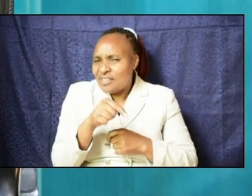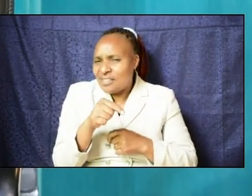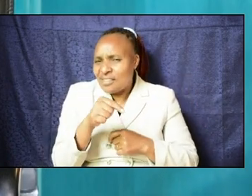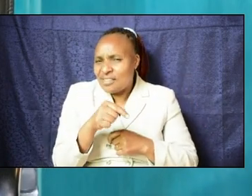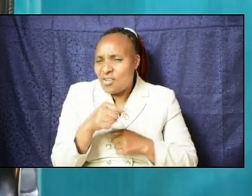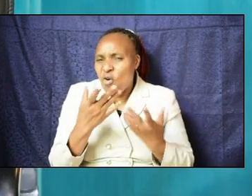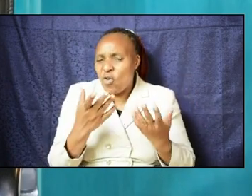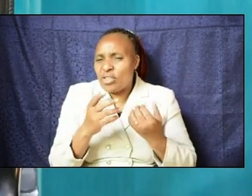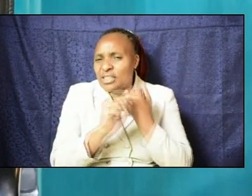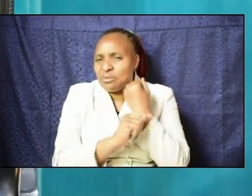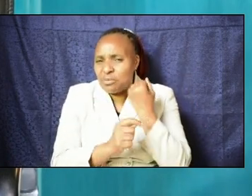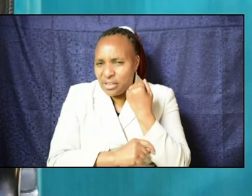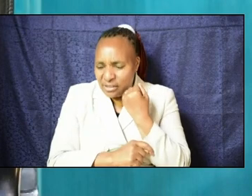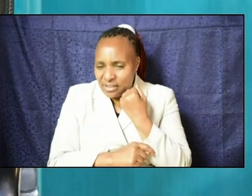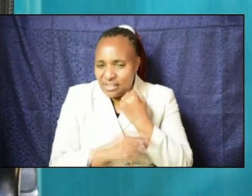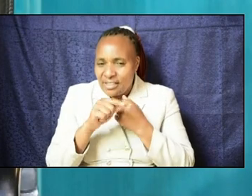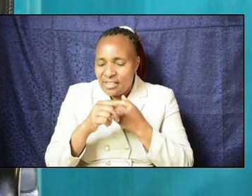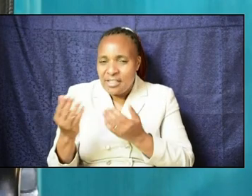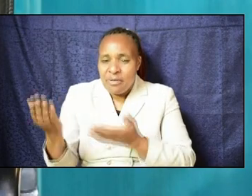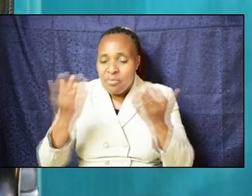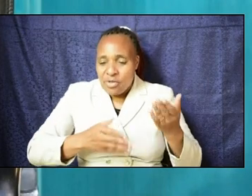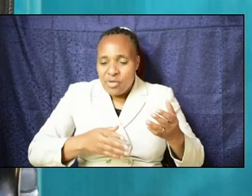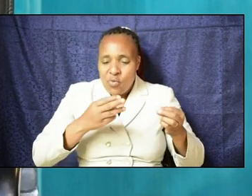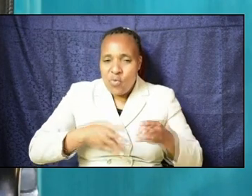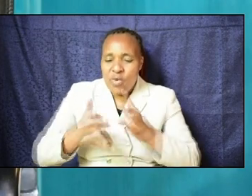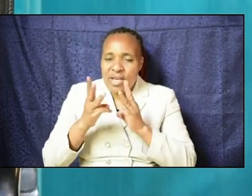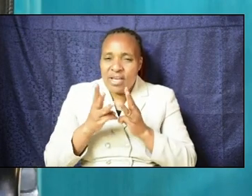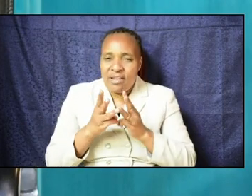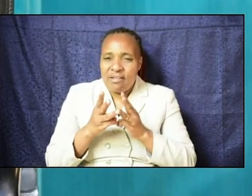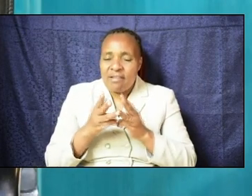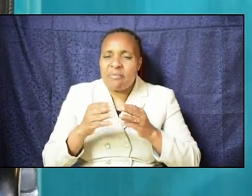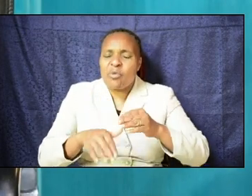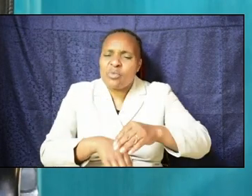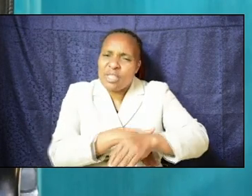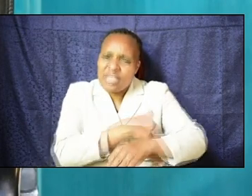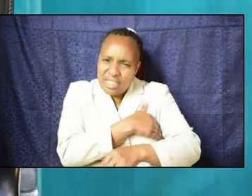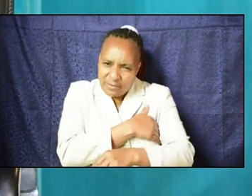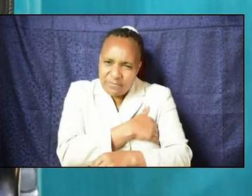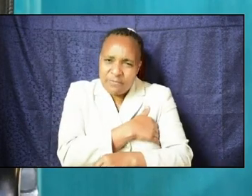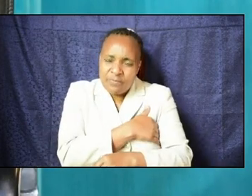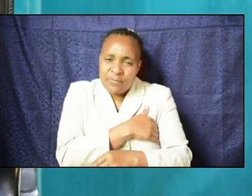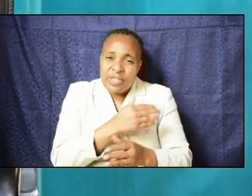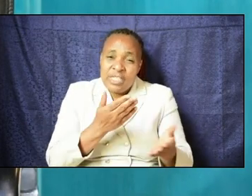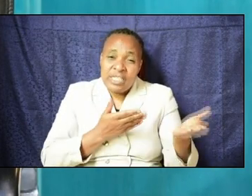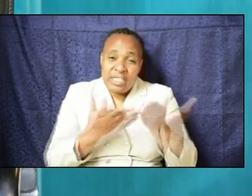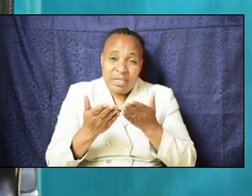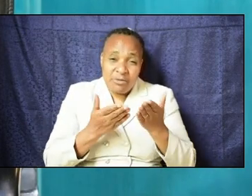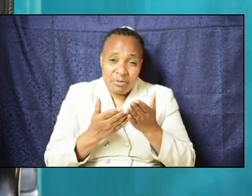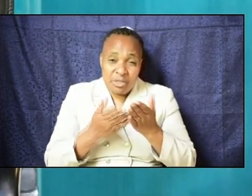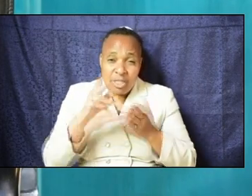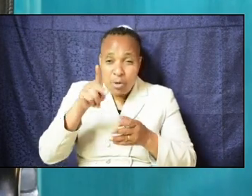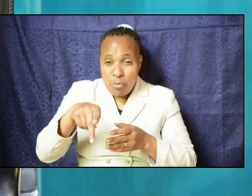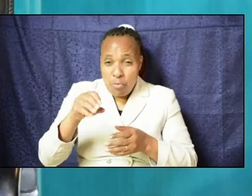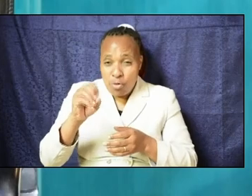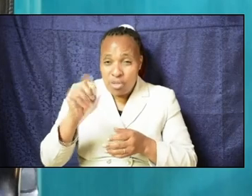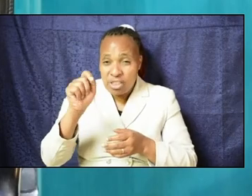What kind of temptations did this bring his way? He was chief servant in Potiphar's